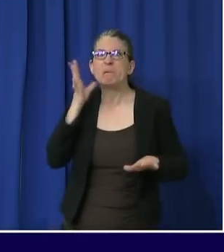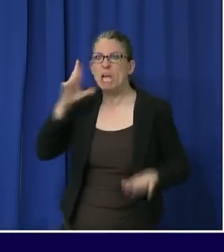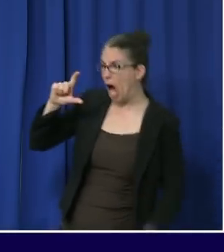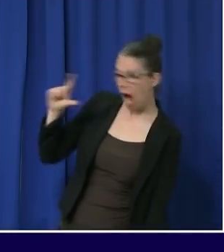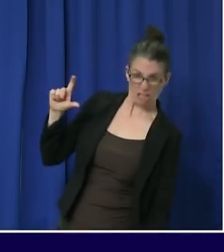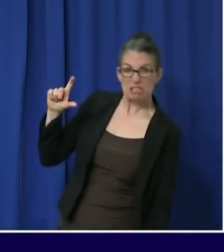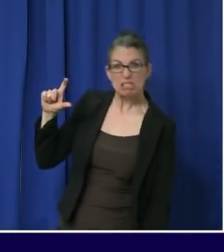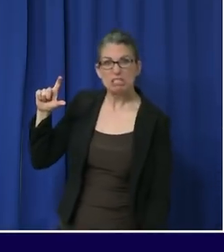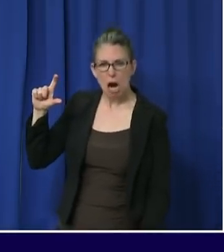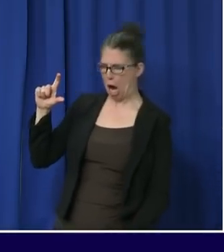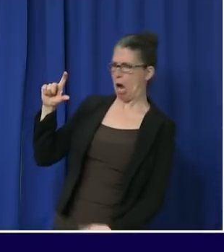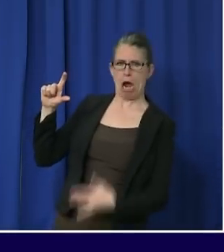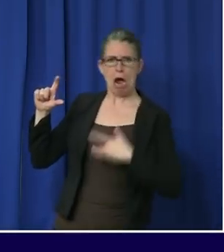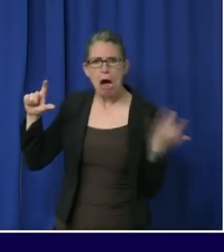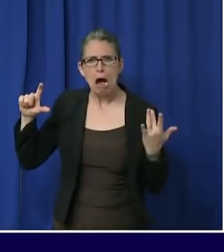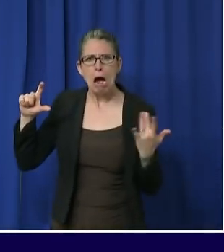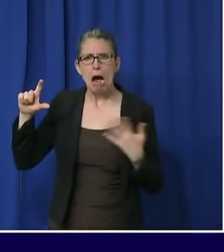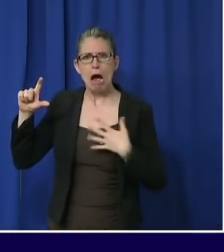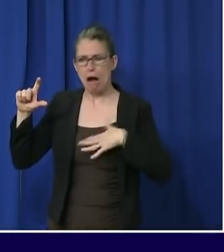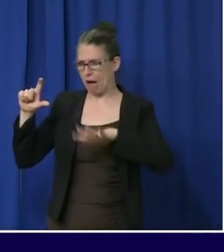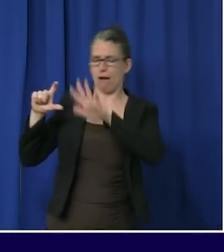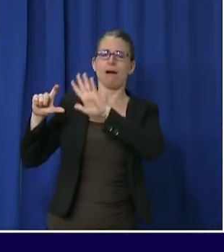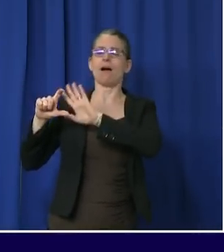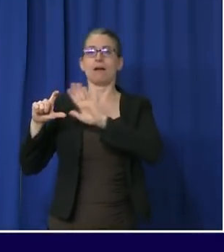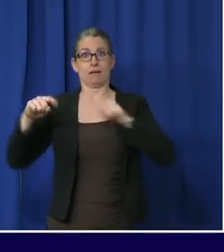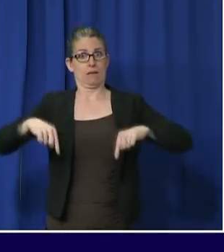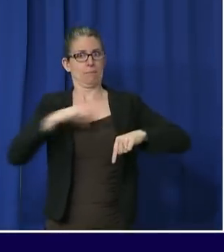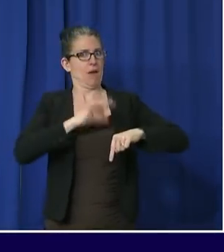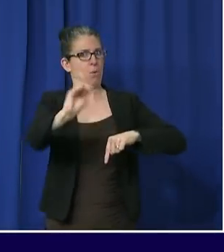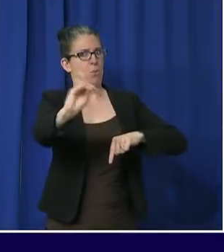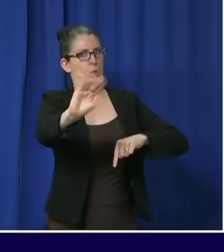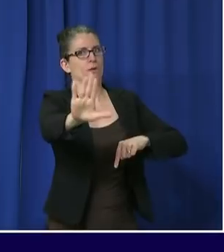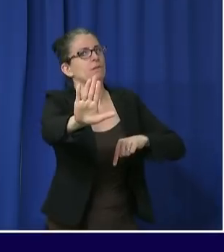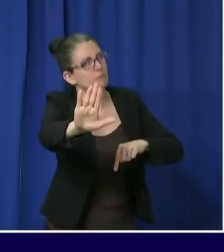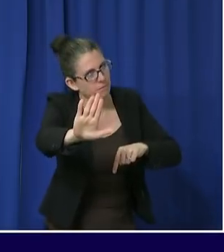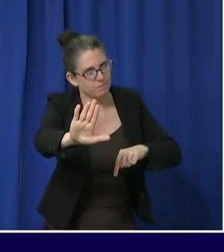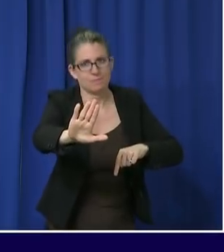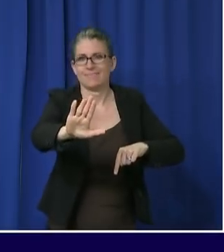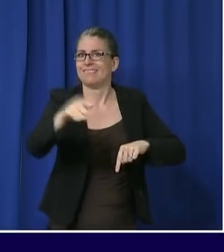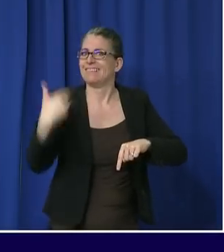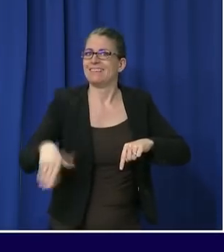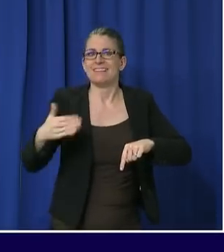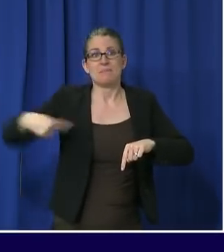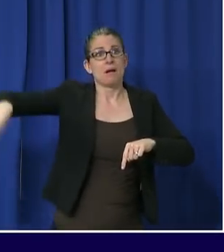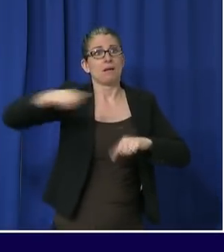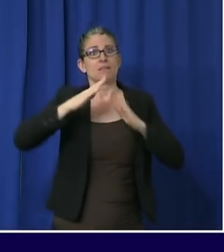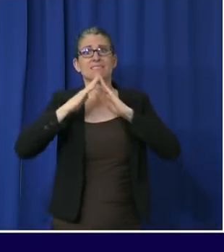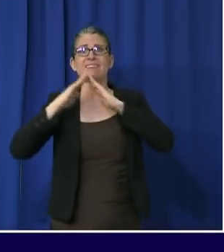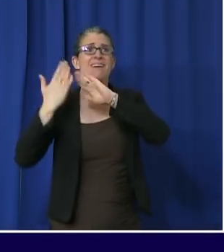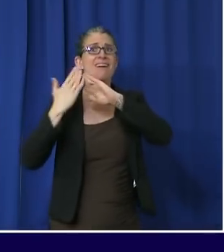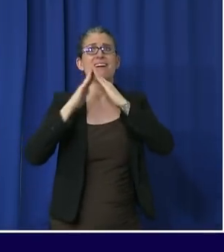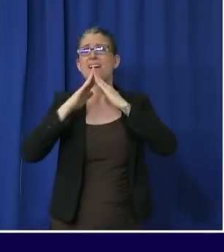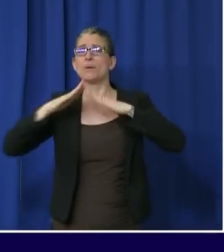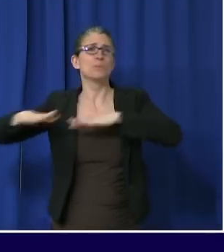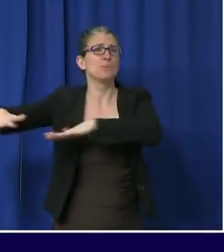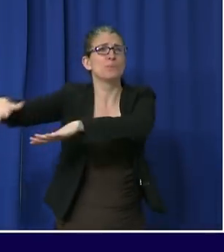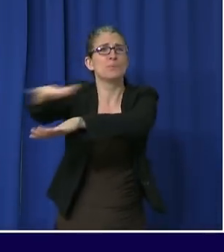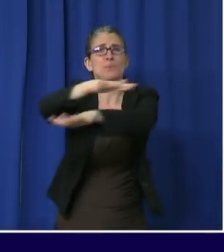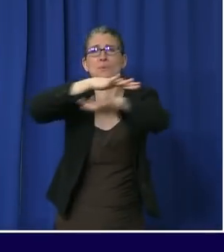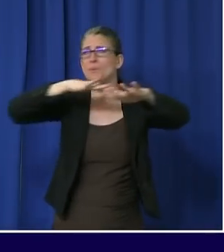Many of our streets and our towns have been empty because of something unseen, this